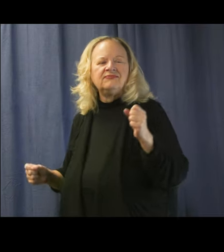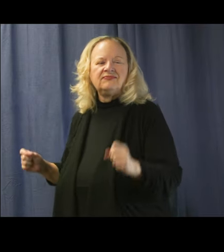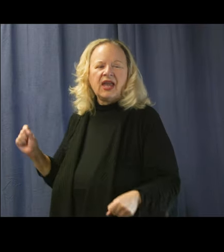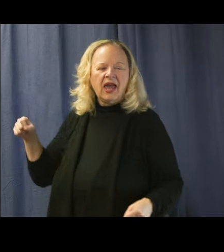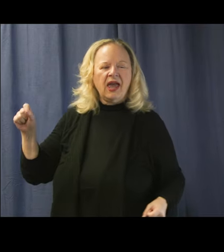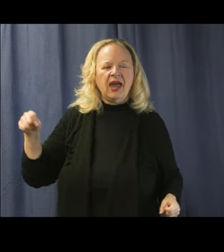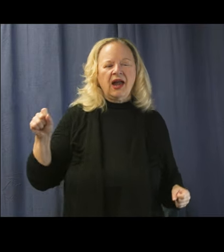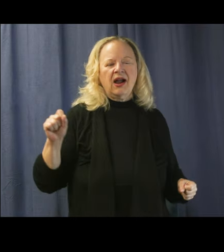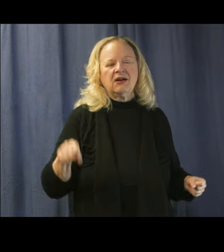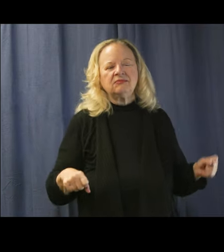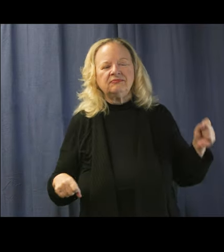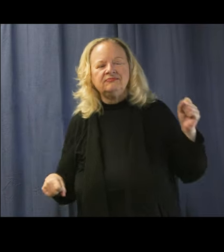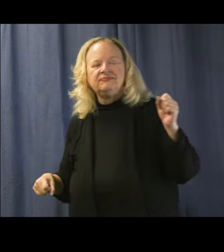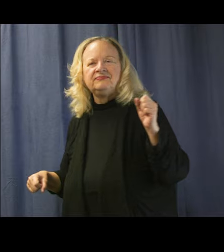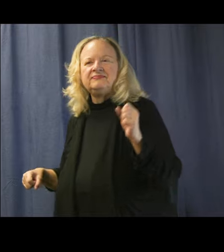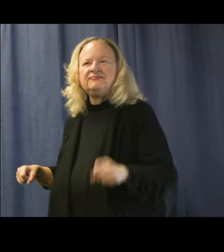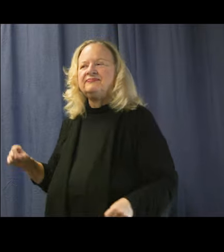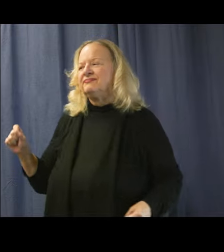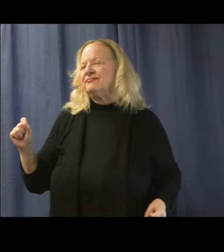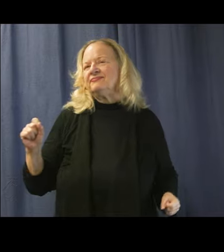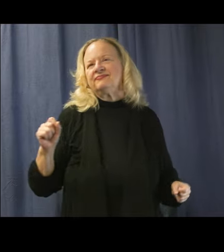Oh